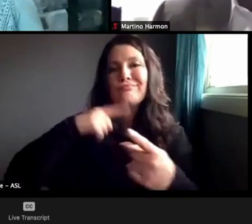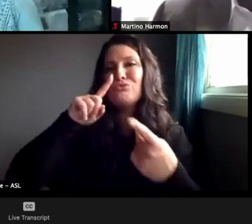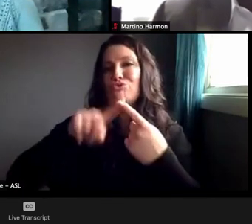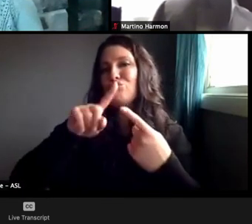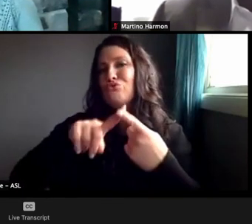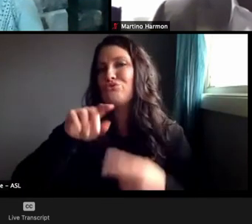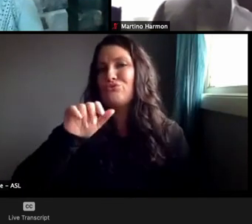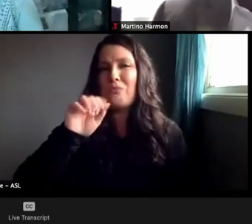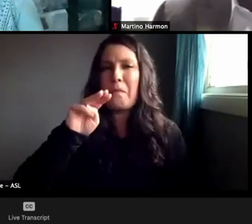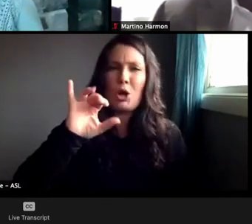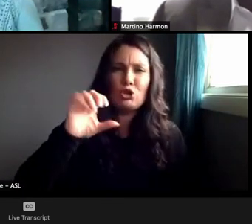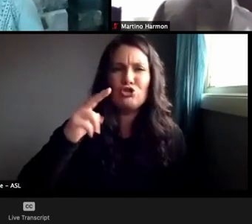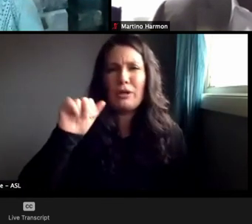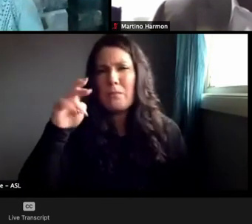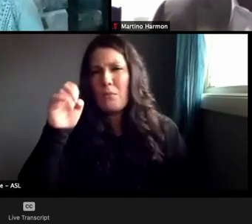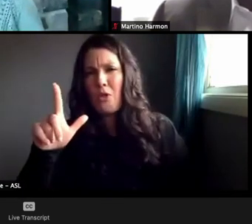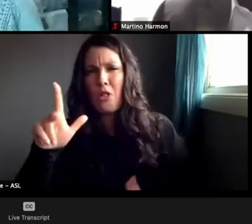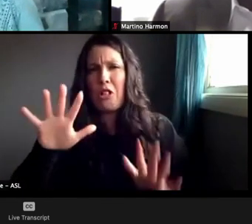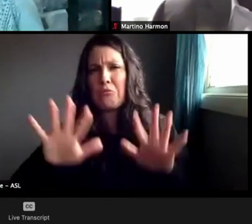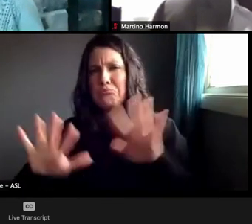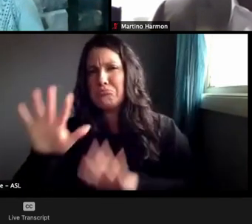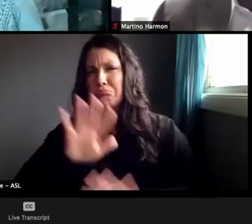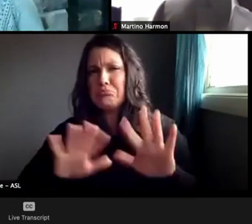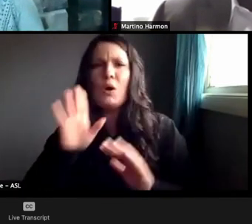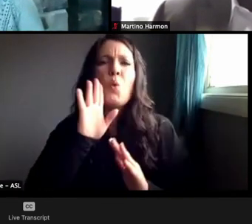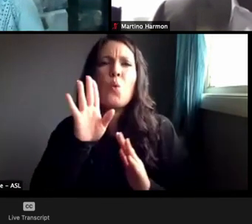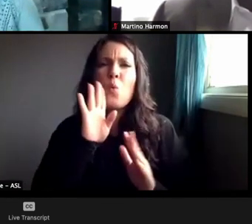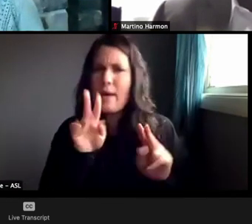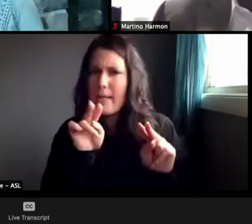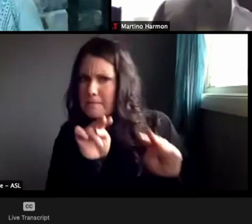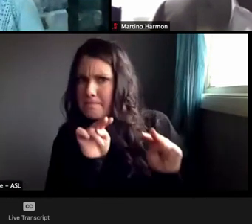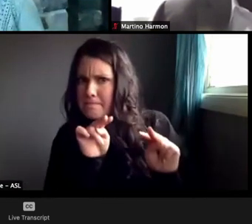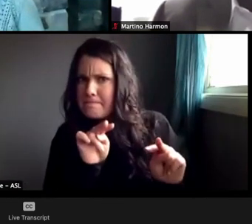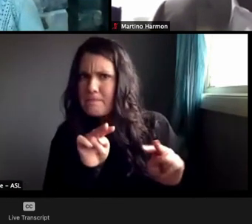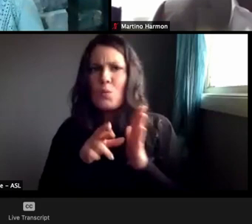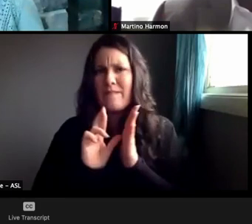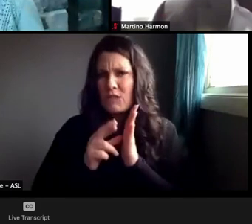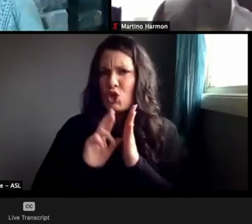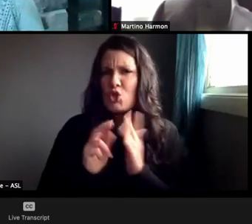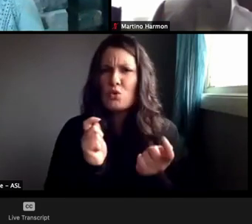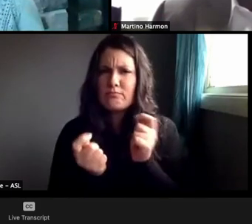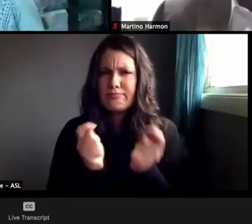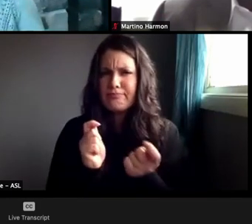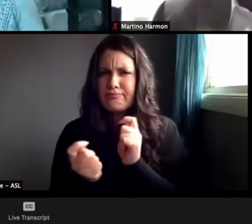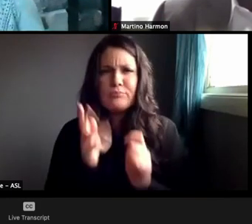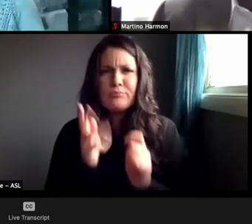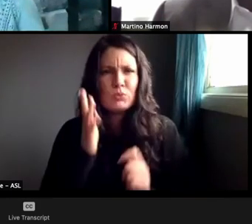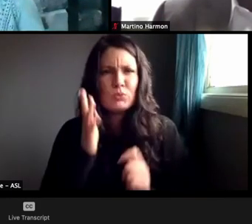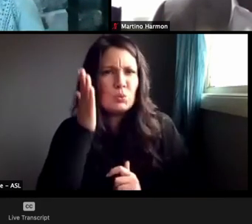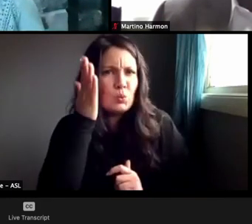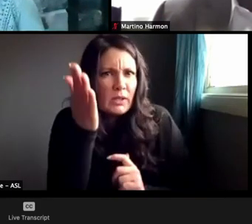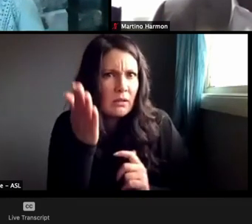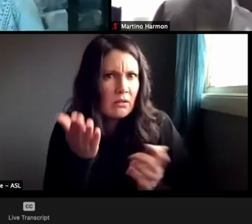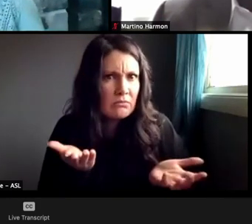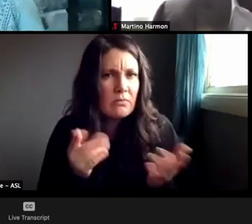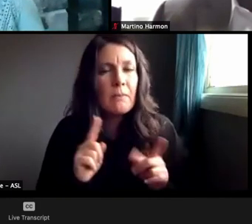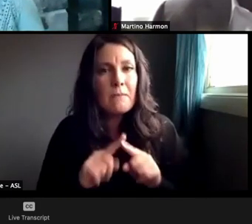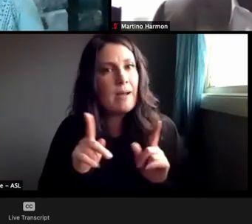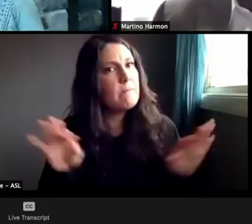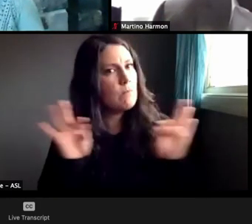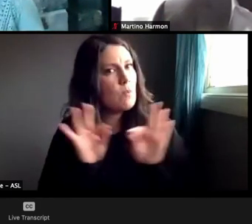the time frames, and we'll adapt accordingly. So it's important for all of us to continue to do what we're doing, working